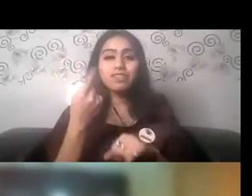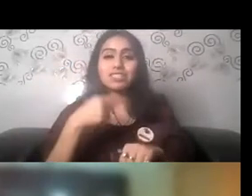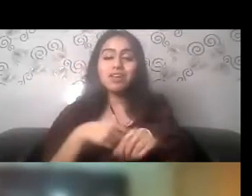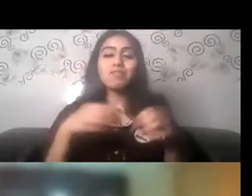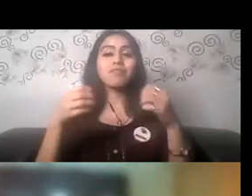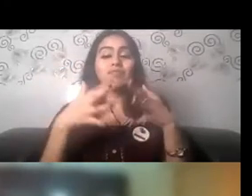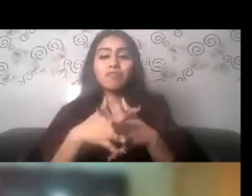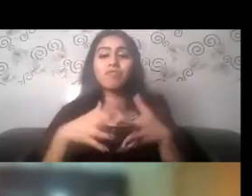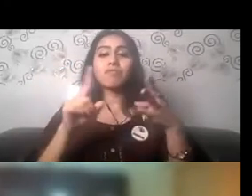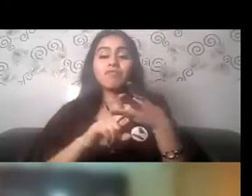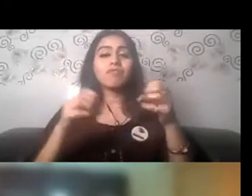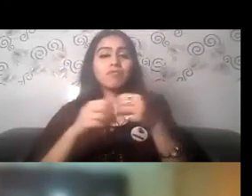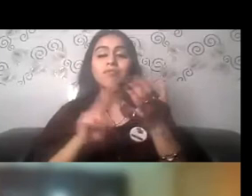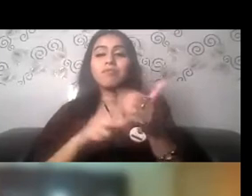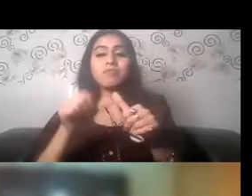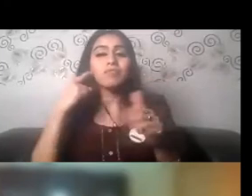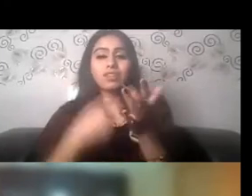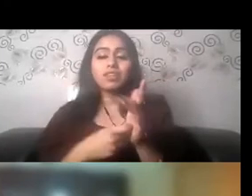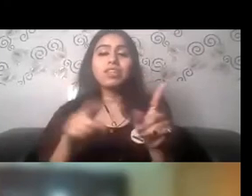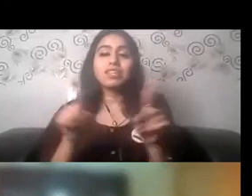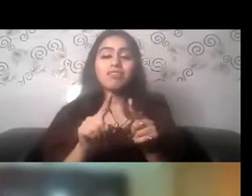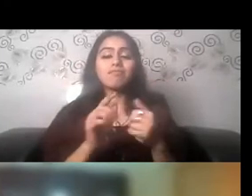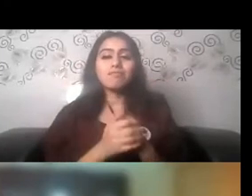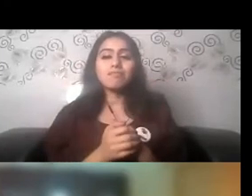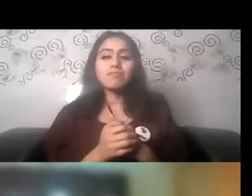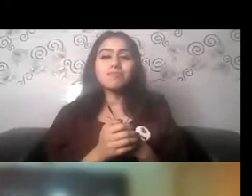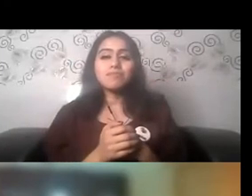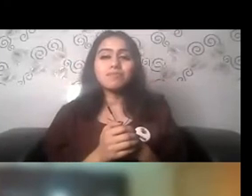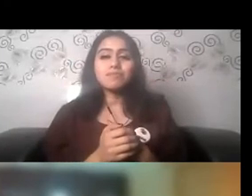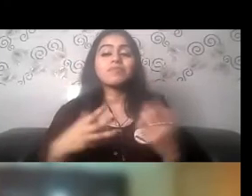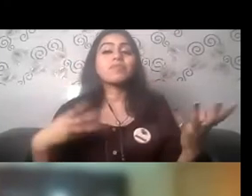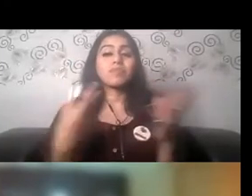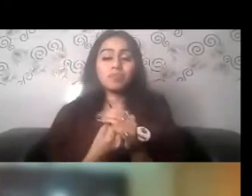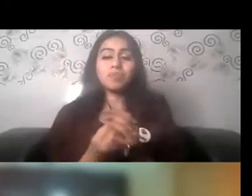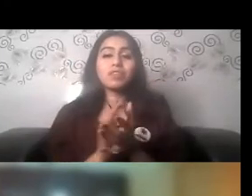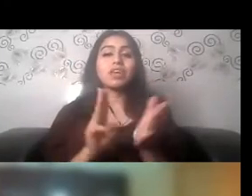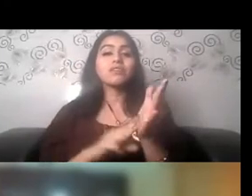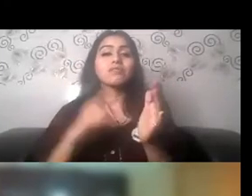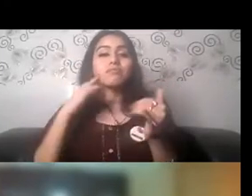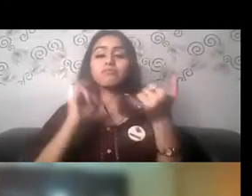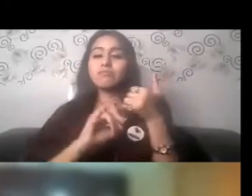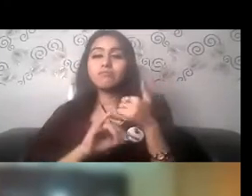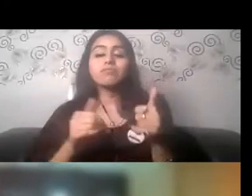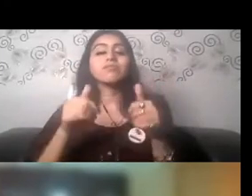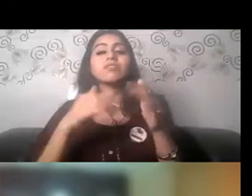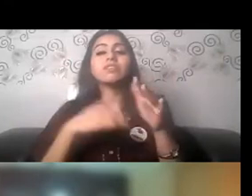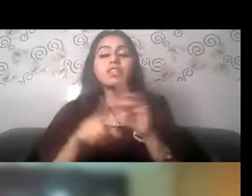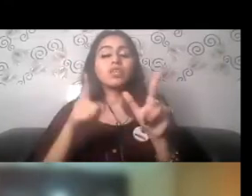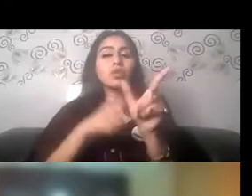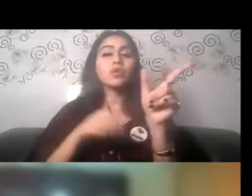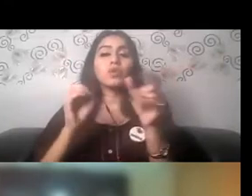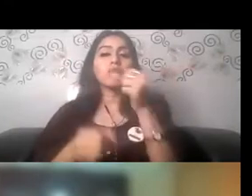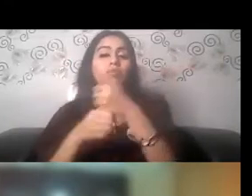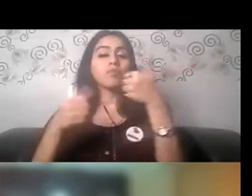we ever did for Southwark last year. We have with us Mrs. Alka Kapoor, who is a yoga coach. She has